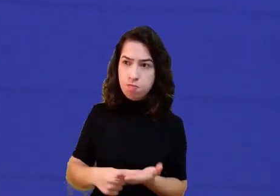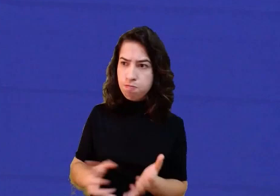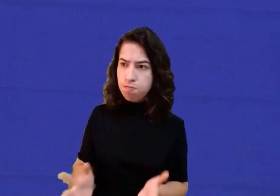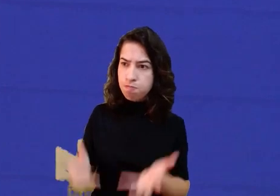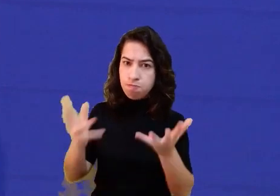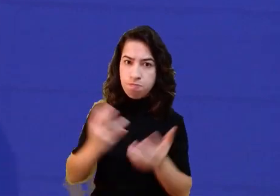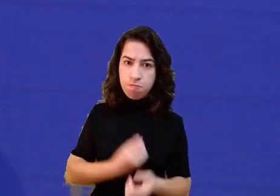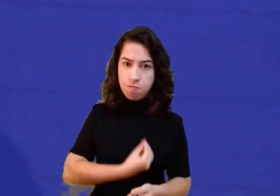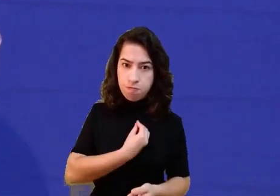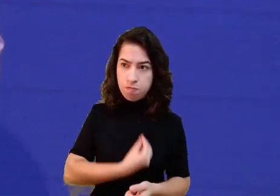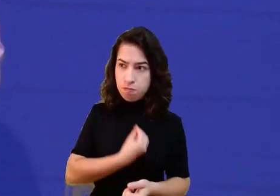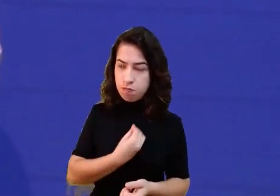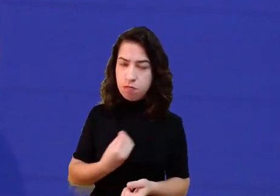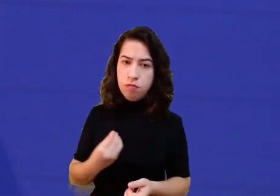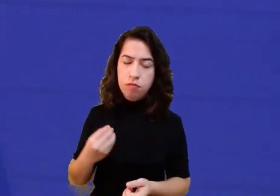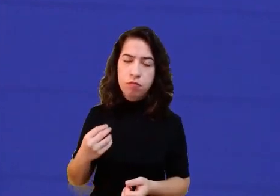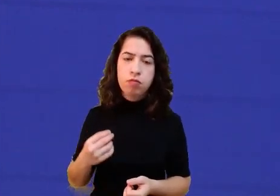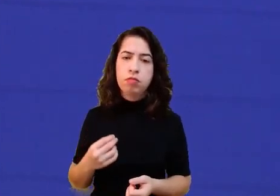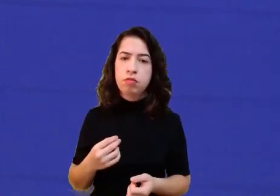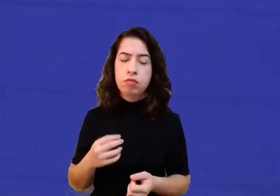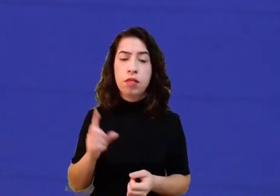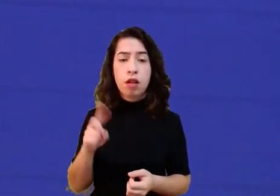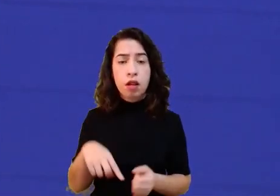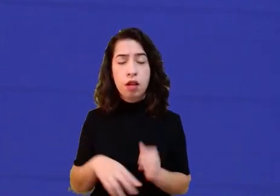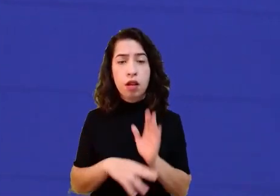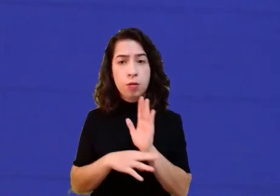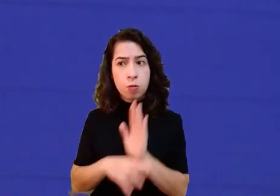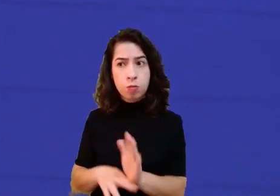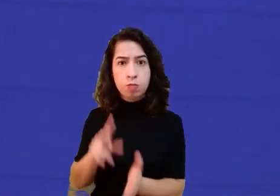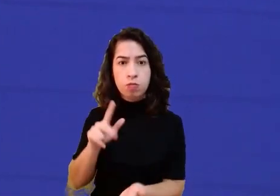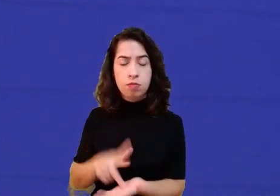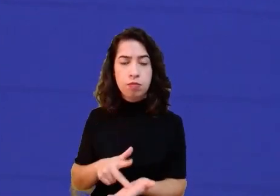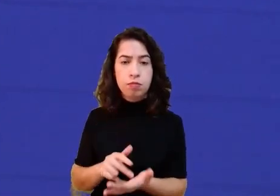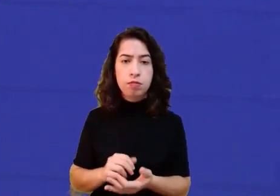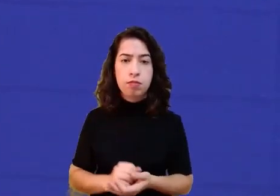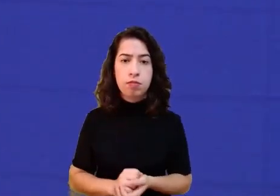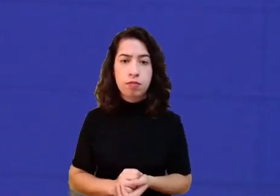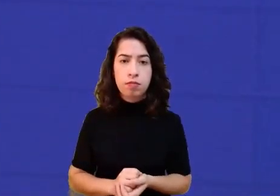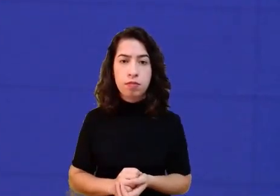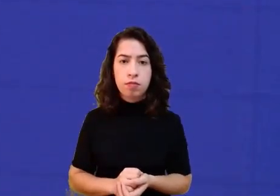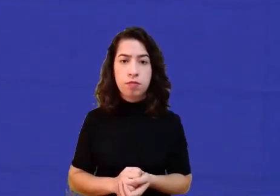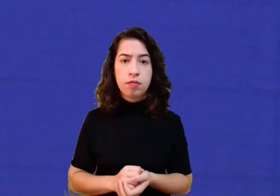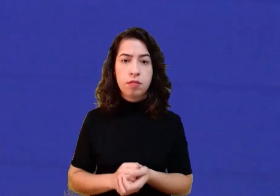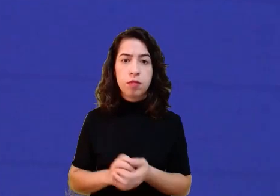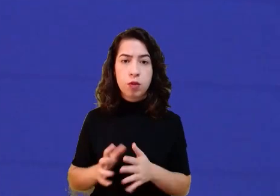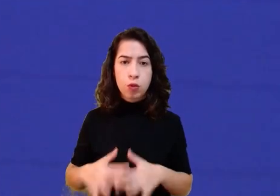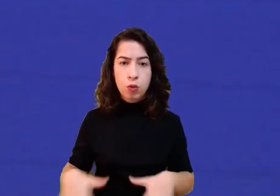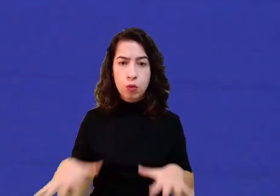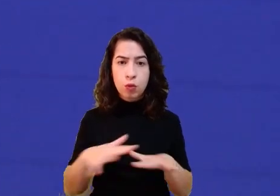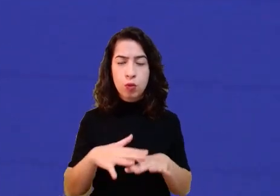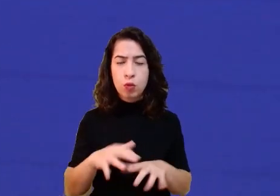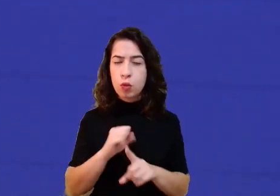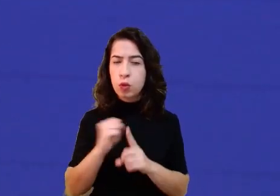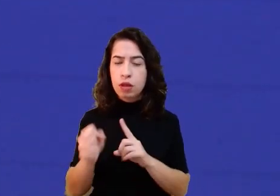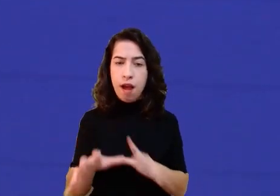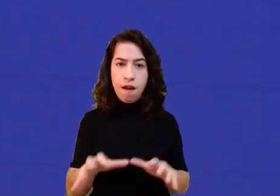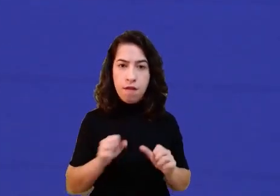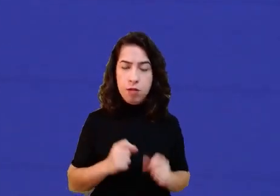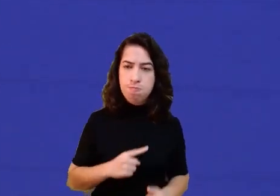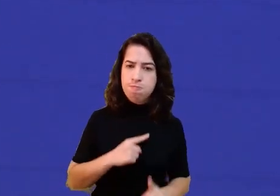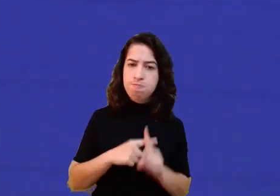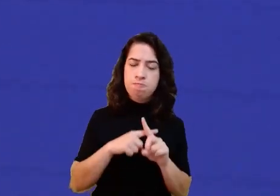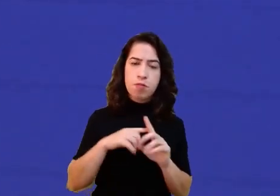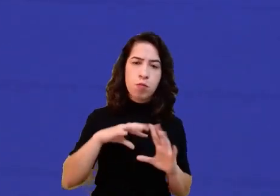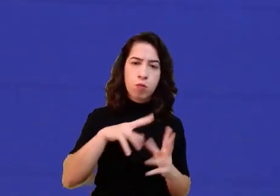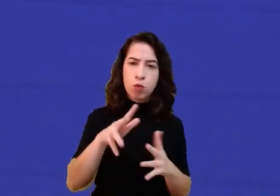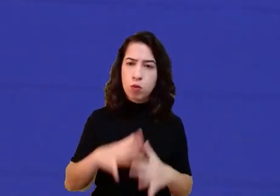renew life, that are not incremental. They are just, they're really to shake the system and impact a society,